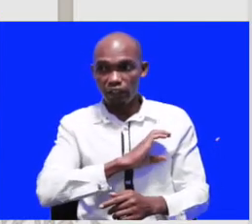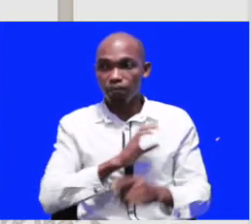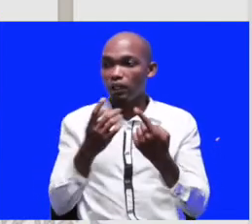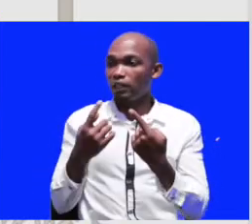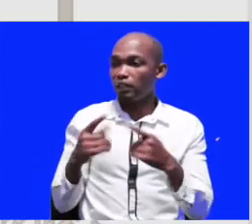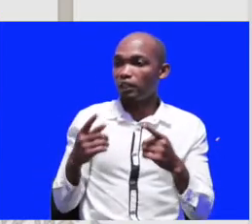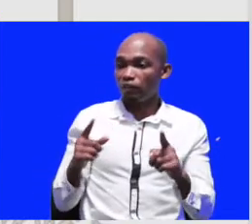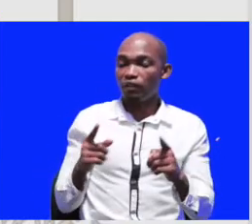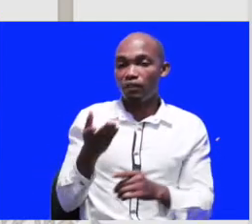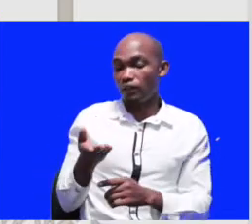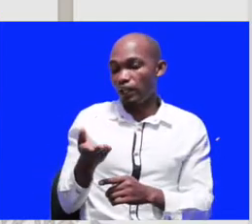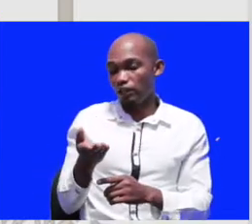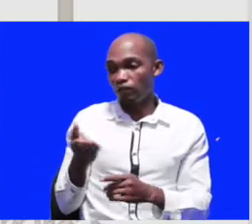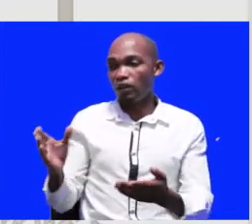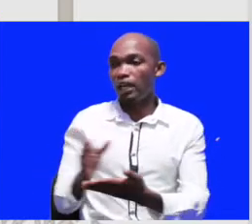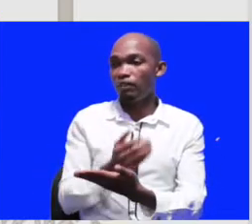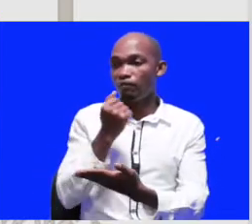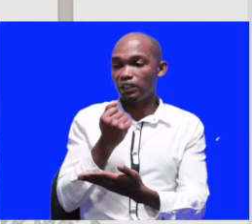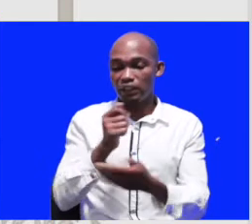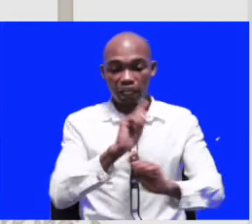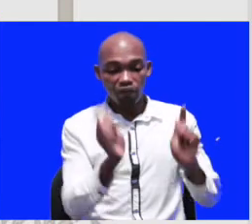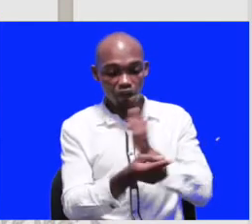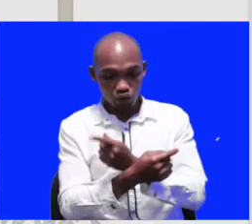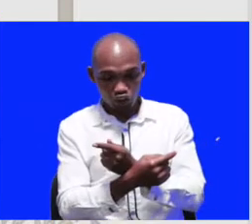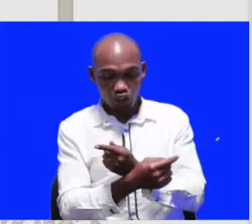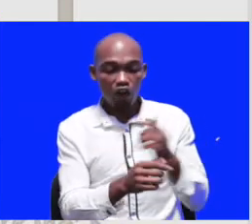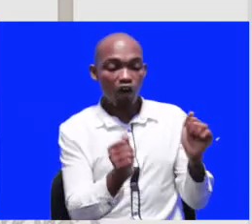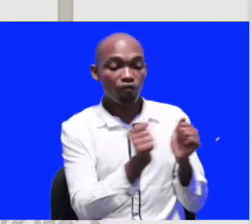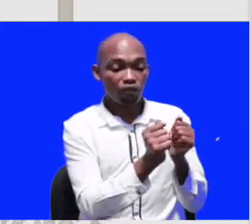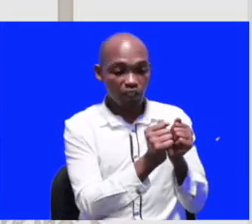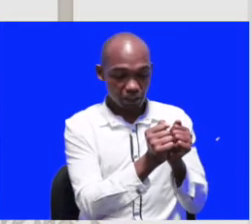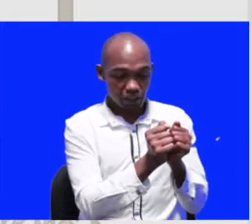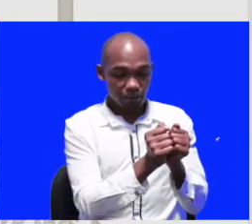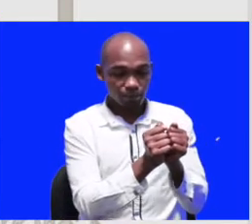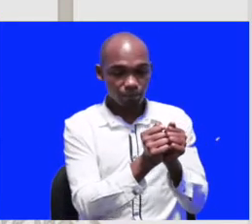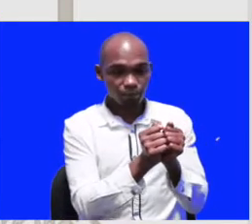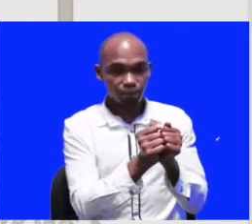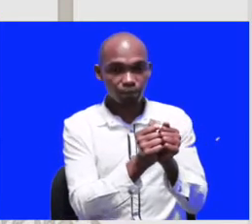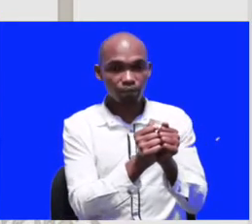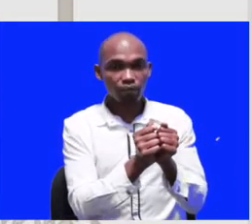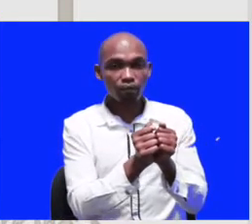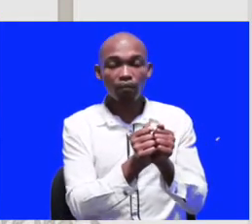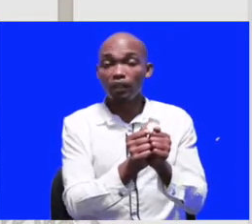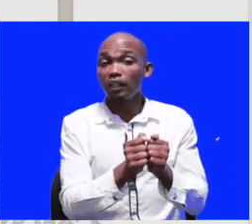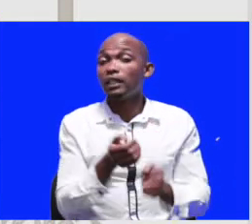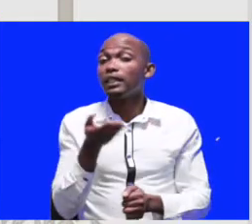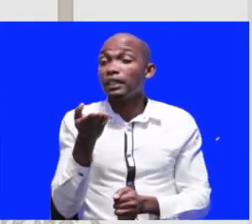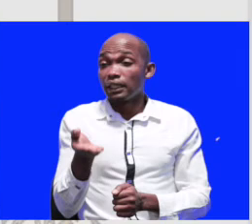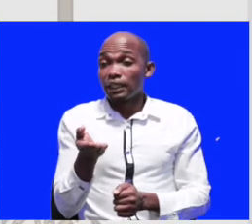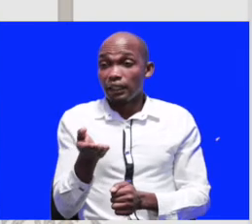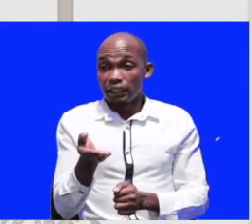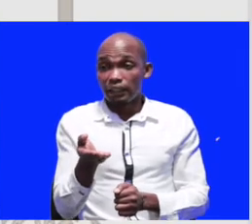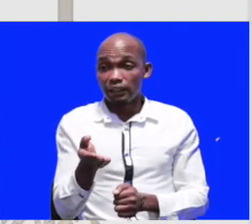further, advancing evolution of the species. Let us now see the advantages of Lamarck